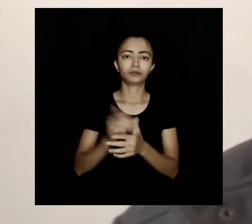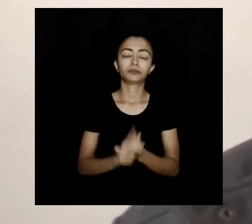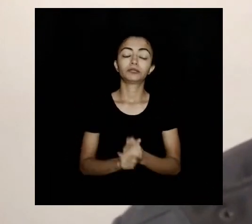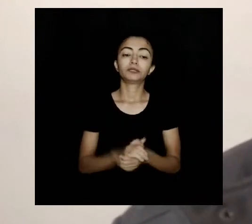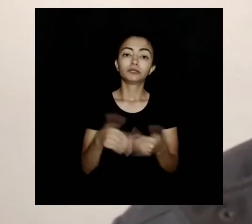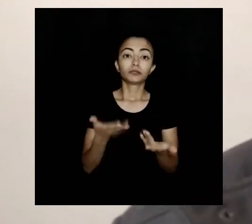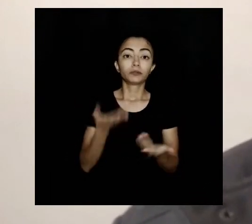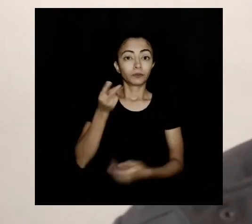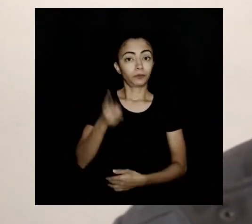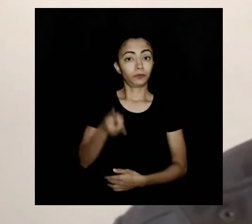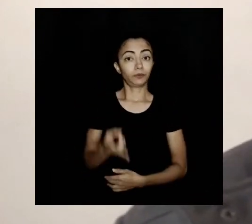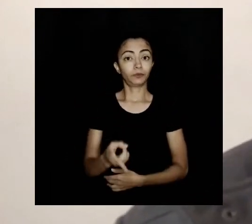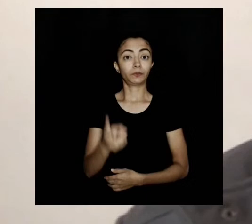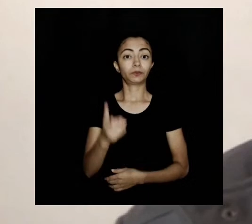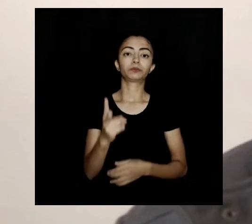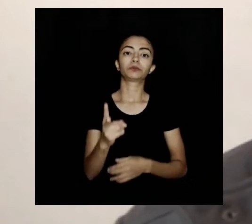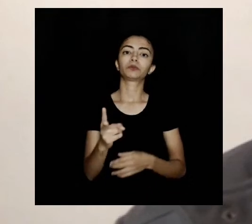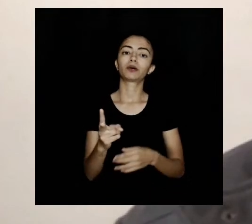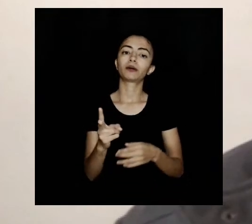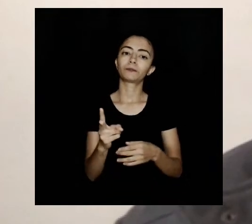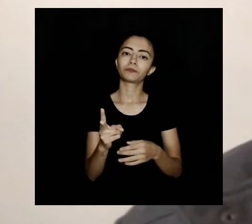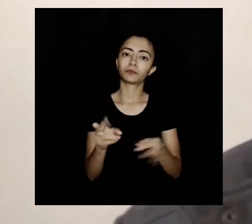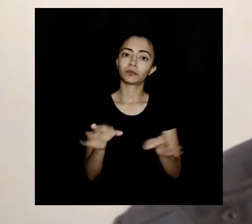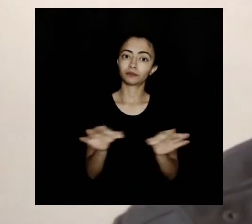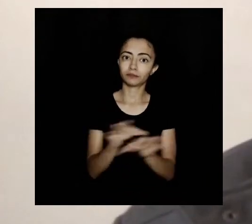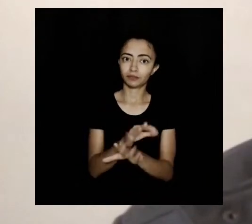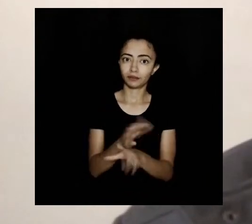Now, to continue and to wrap up our